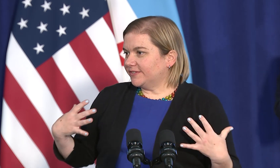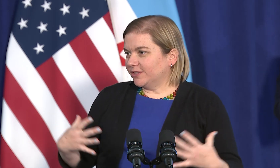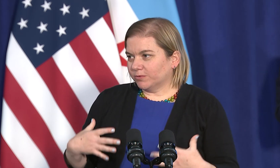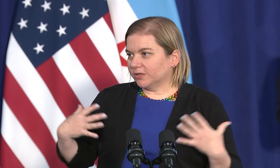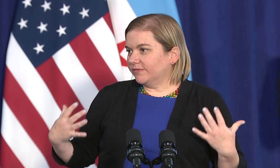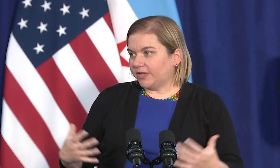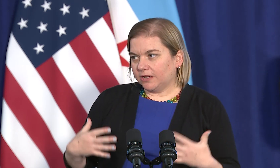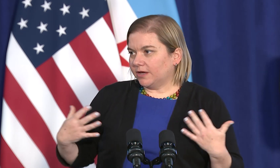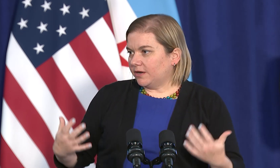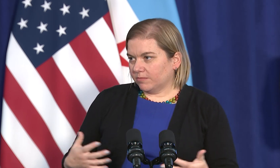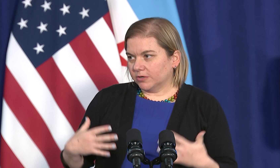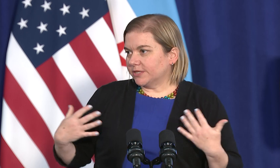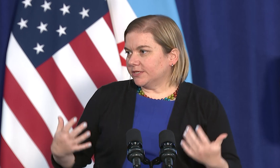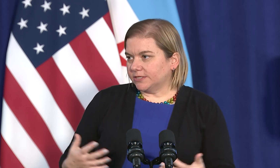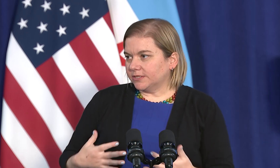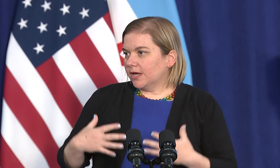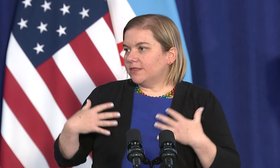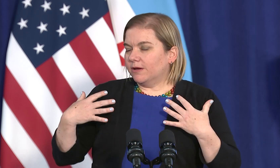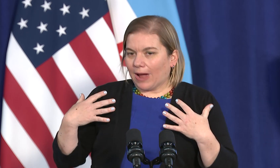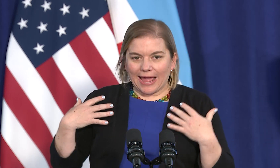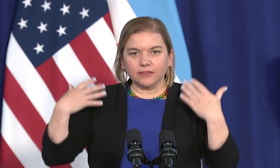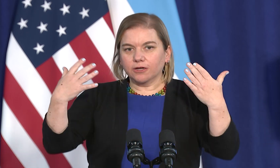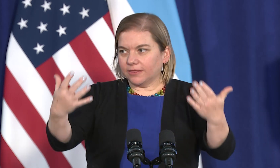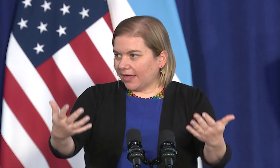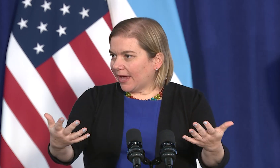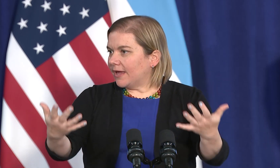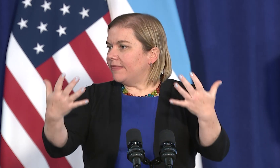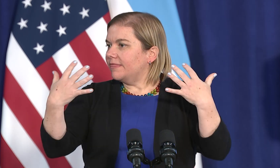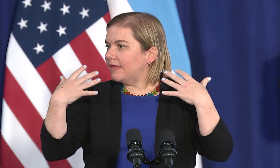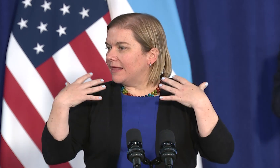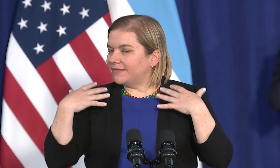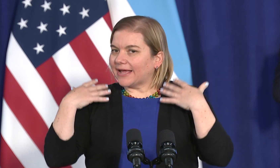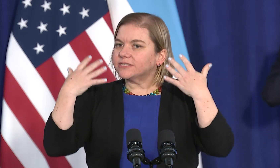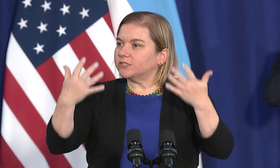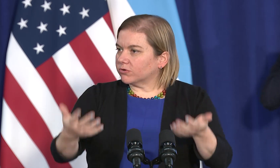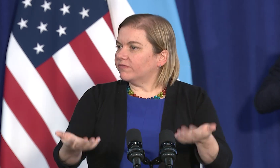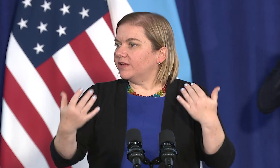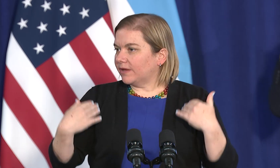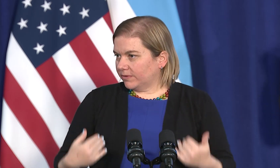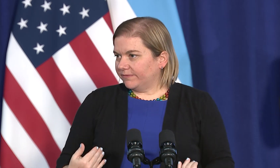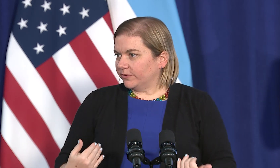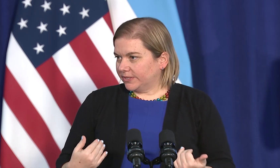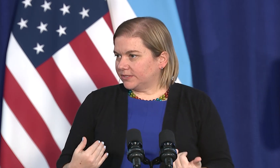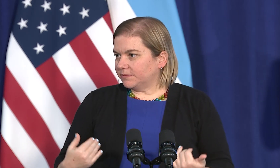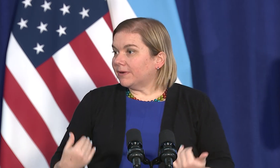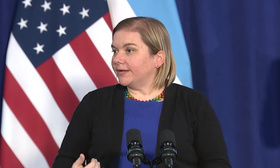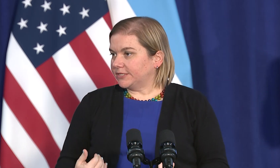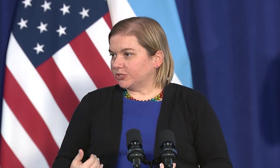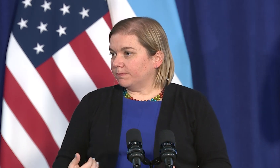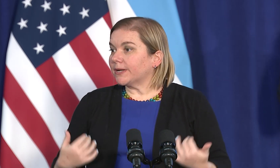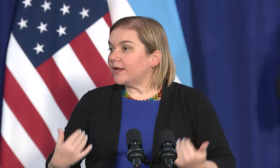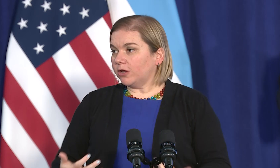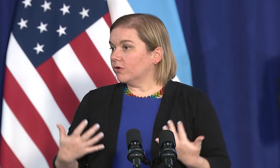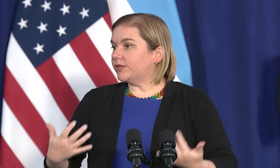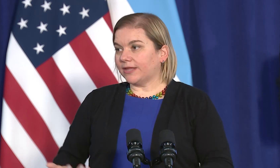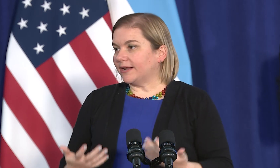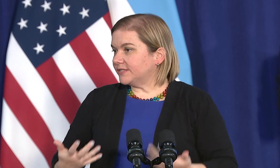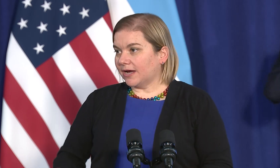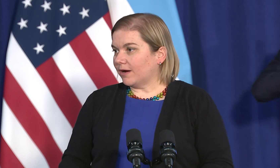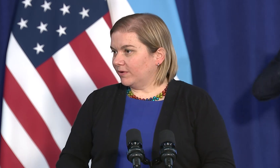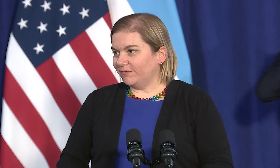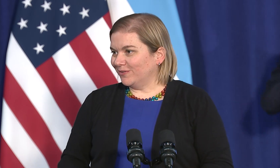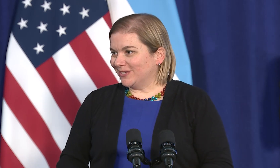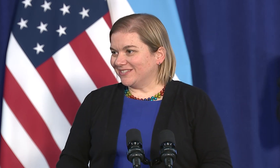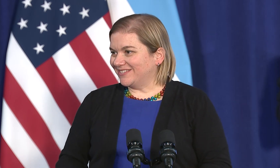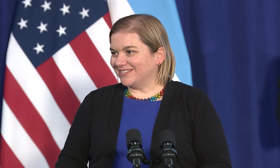much lives in the world of data and numbers. And I look at that and that's the sort of thing that will influence my decision. But I know that that